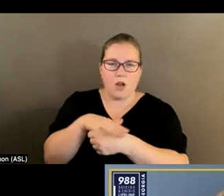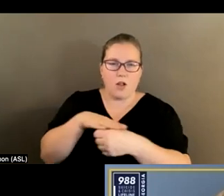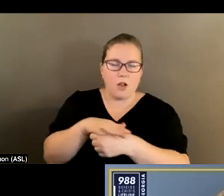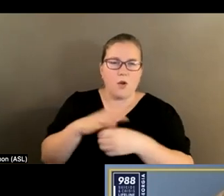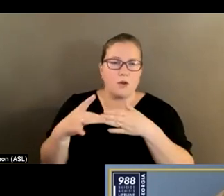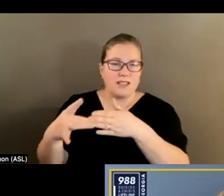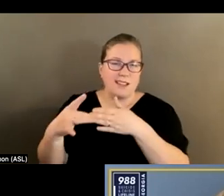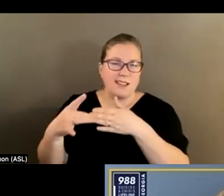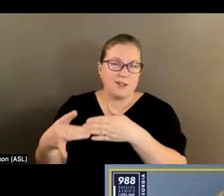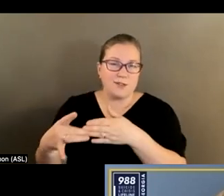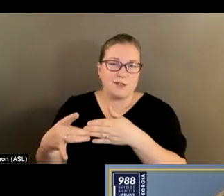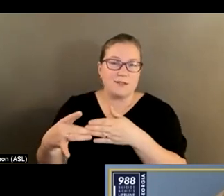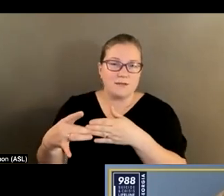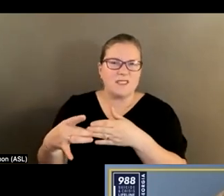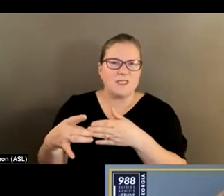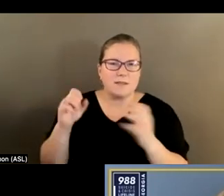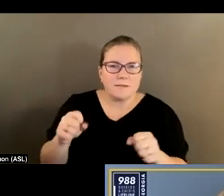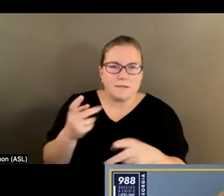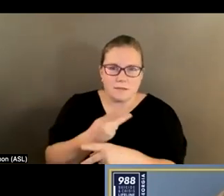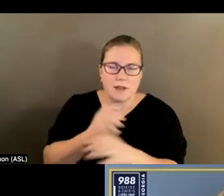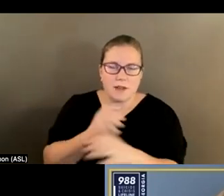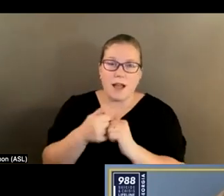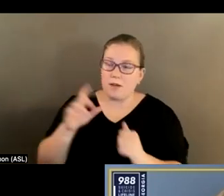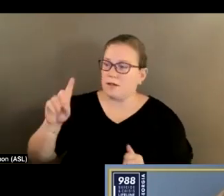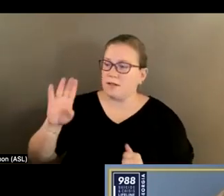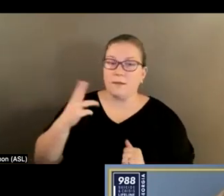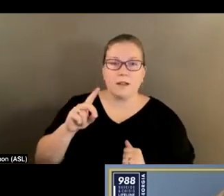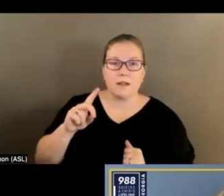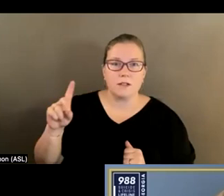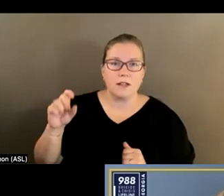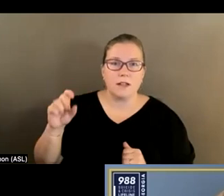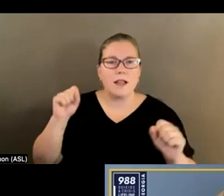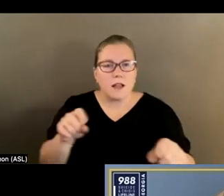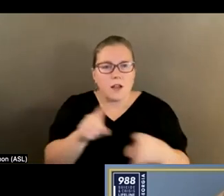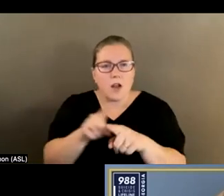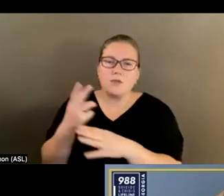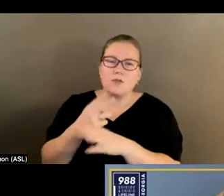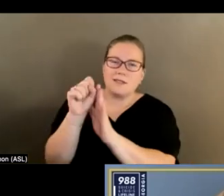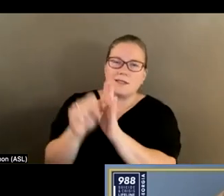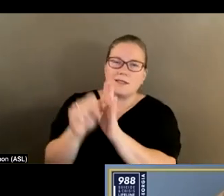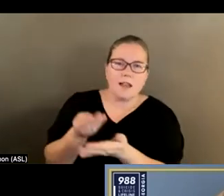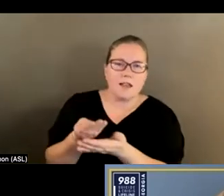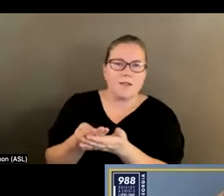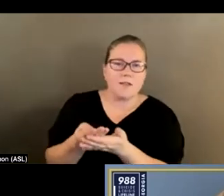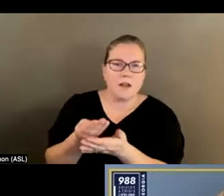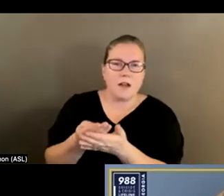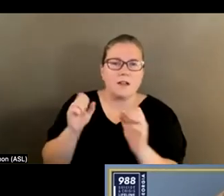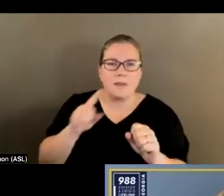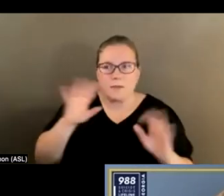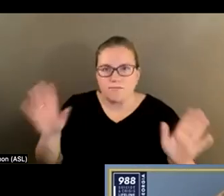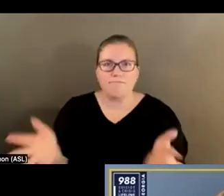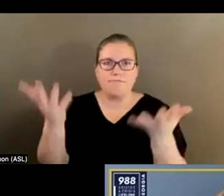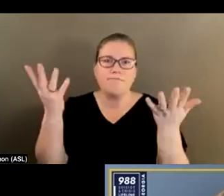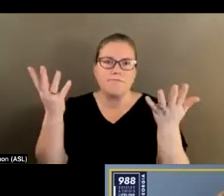leadership to figure out the ways that DBHCD can also use state funds to promote